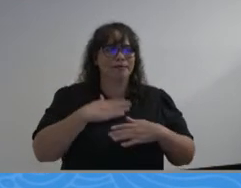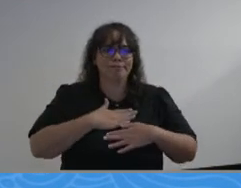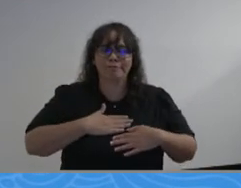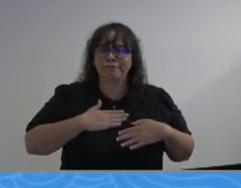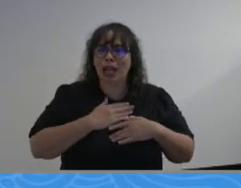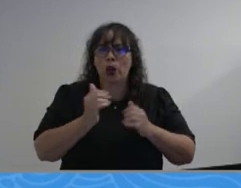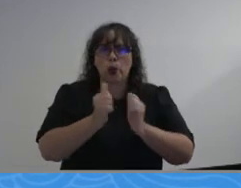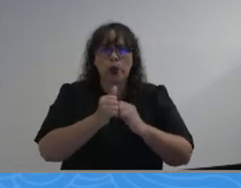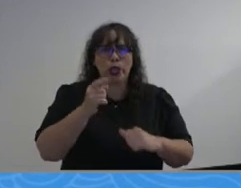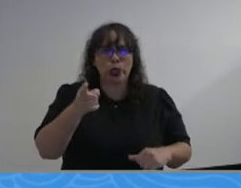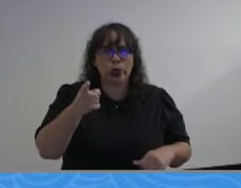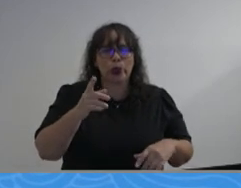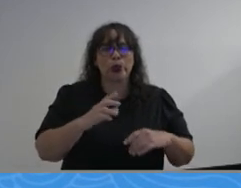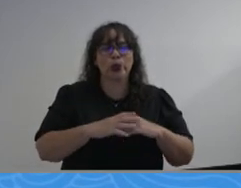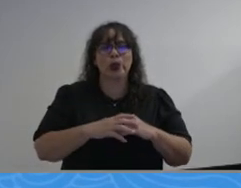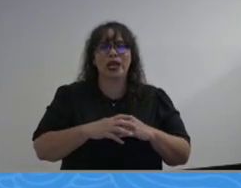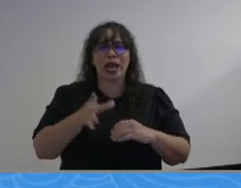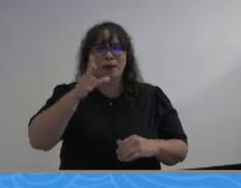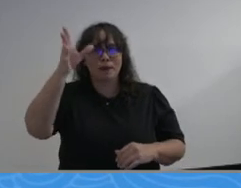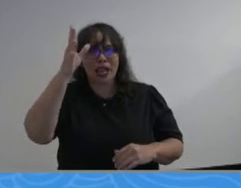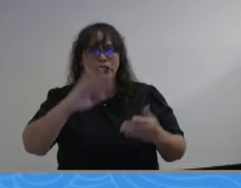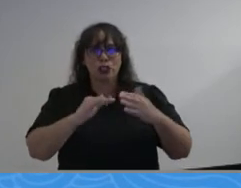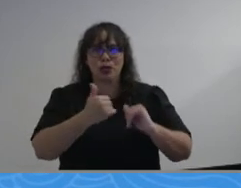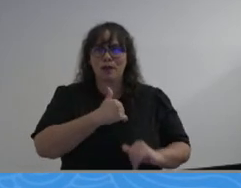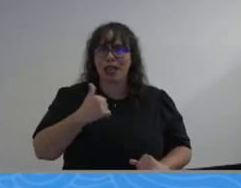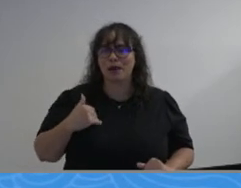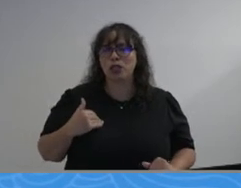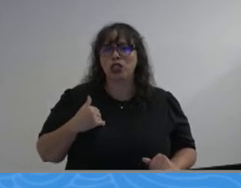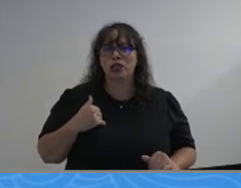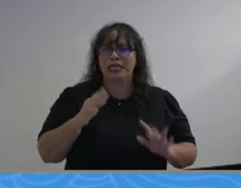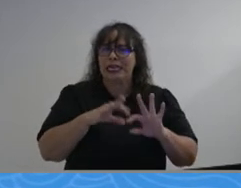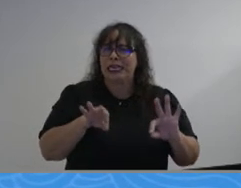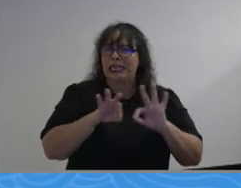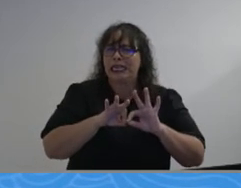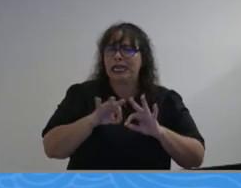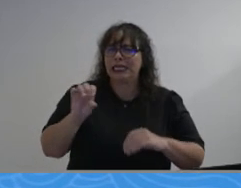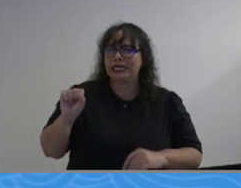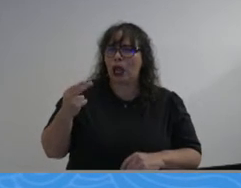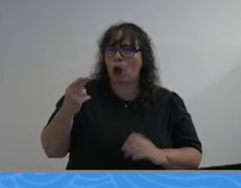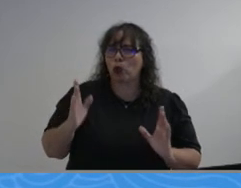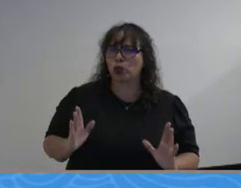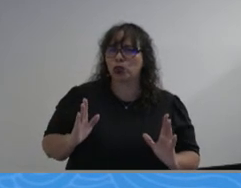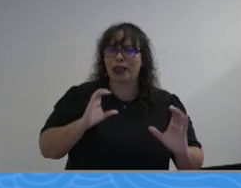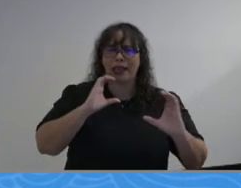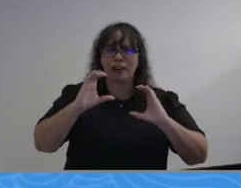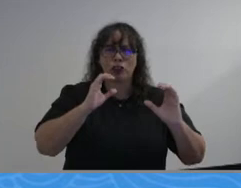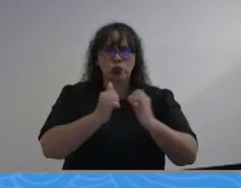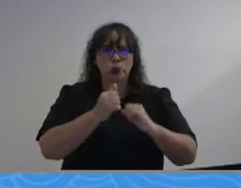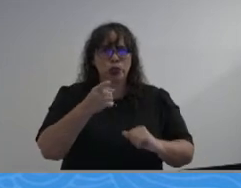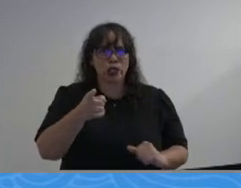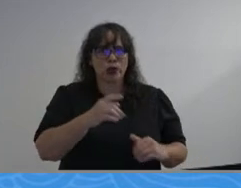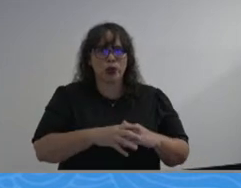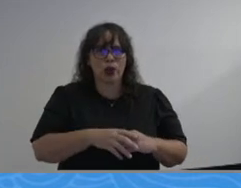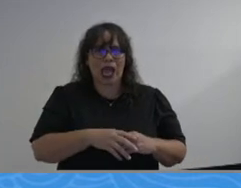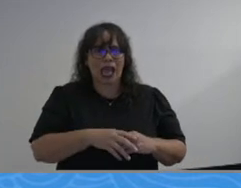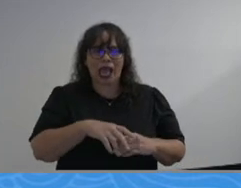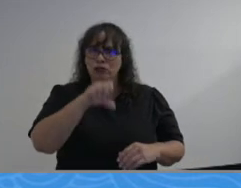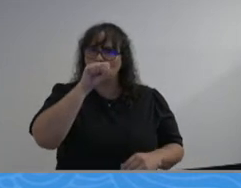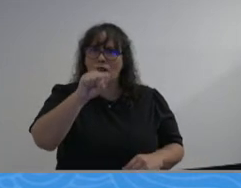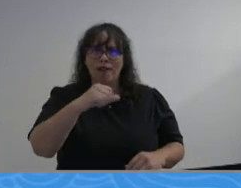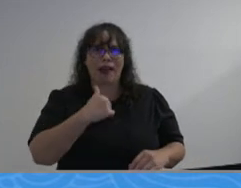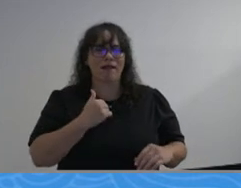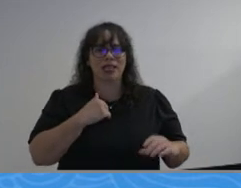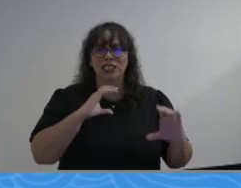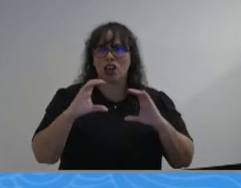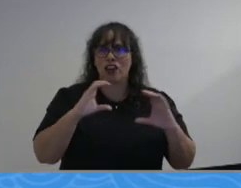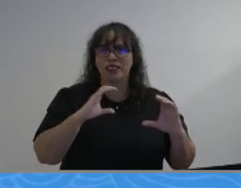you, parents, community members, key stakeholders, and also to converse with you. I really just love having